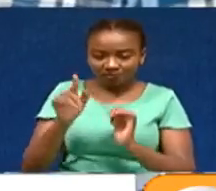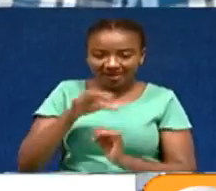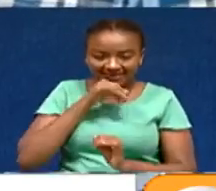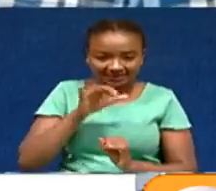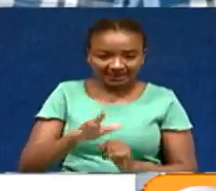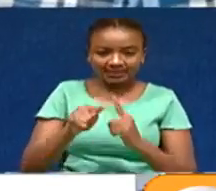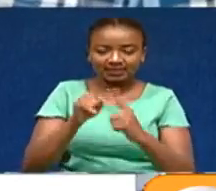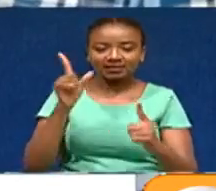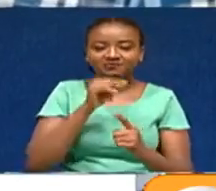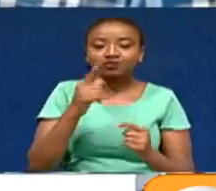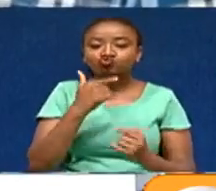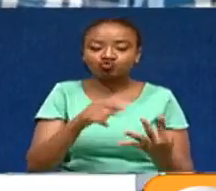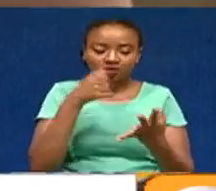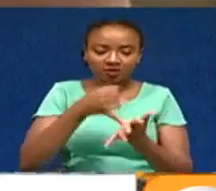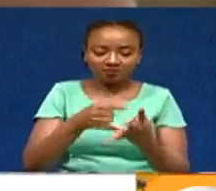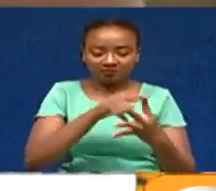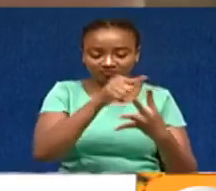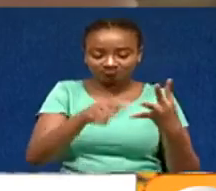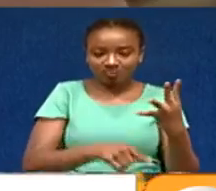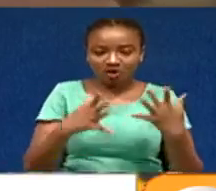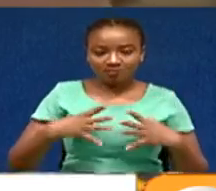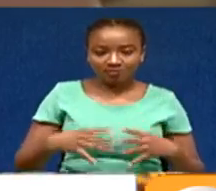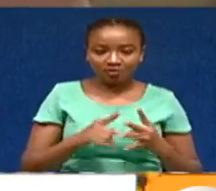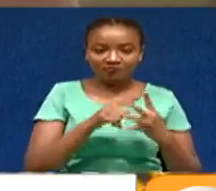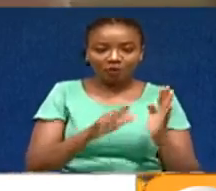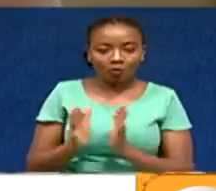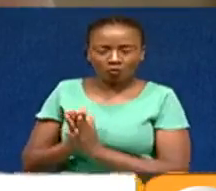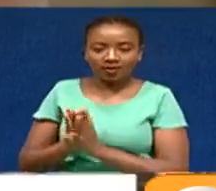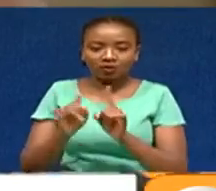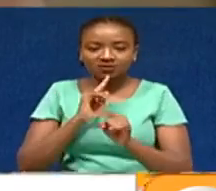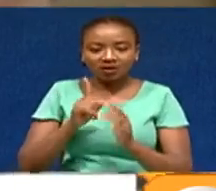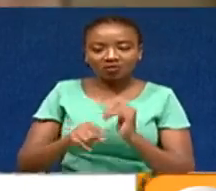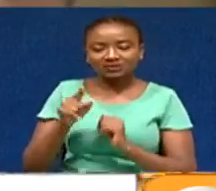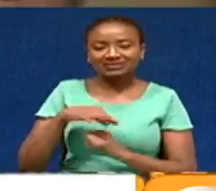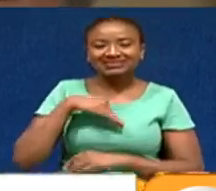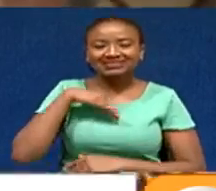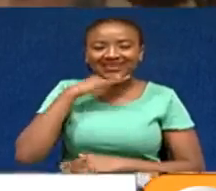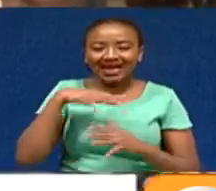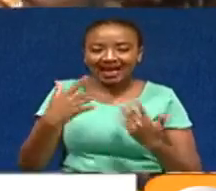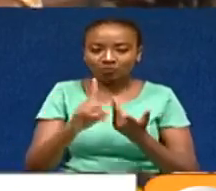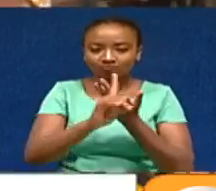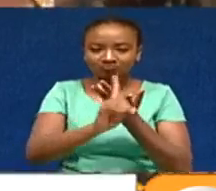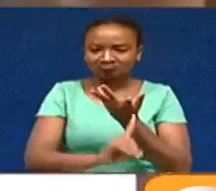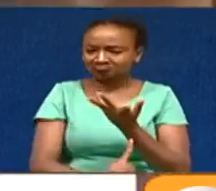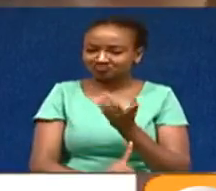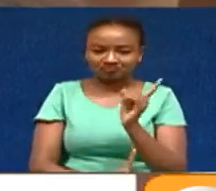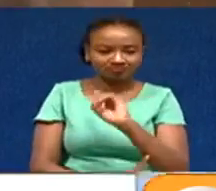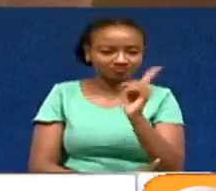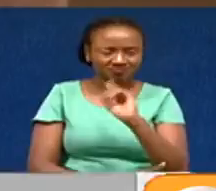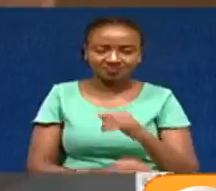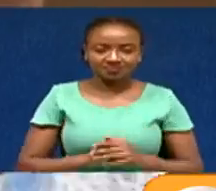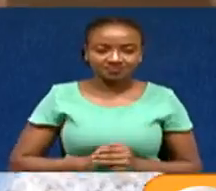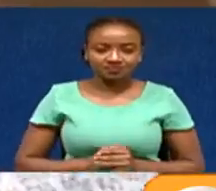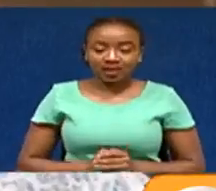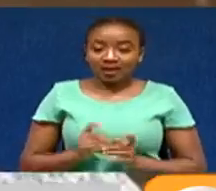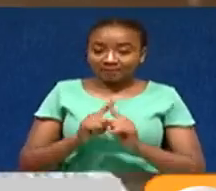by the group of friends he traveled with and are disputing claims that their son met his death by drowning. Haya, hapo mahali kwa